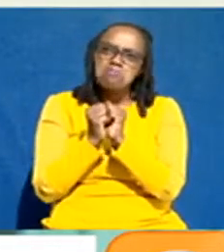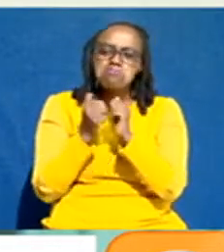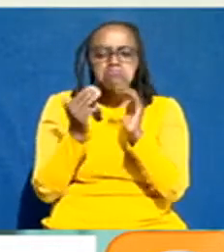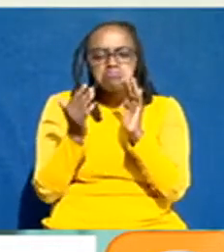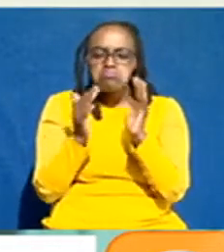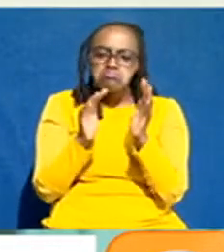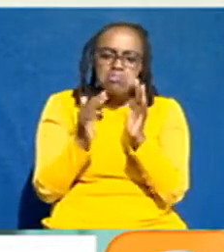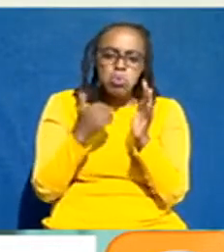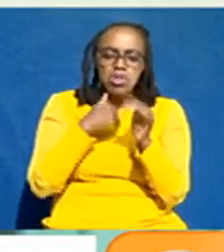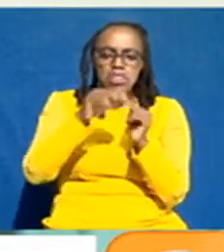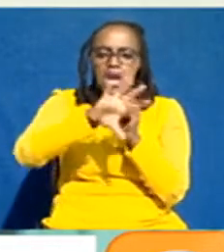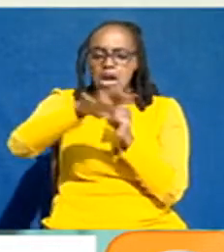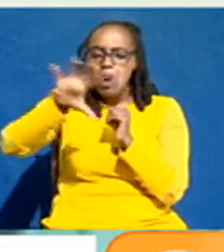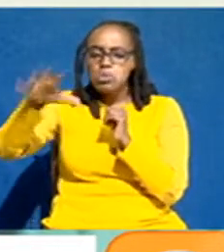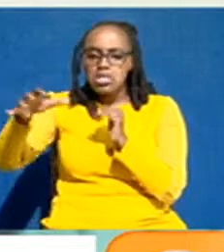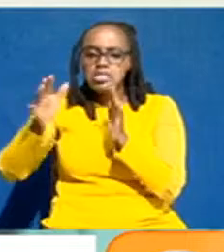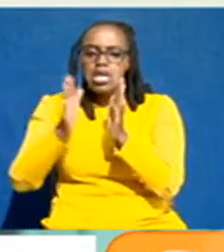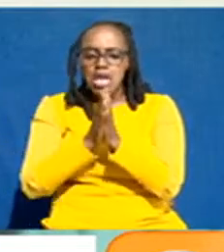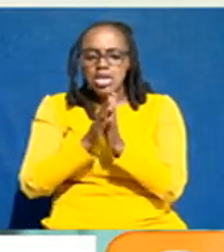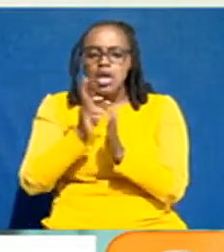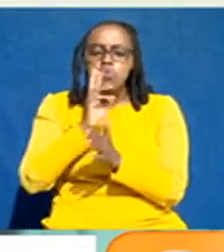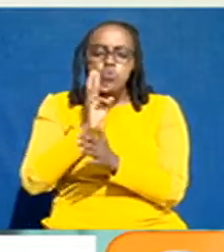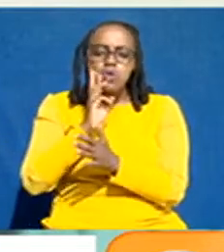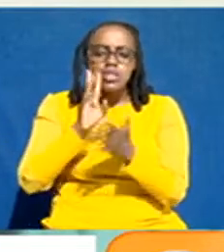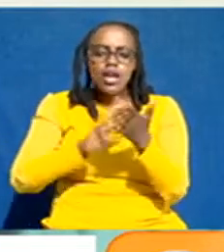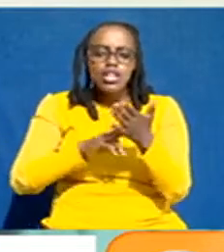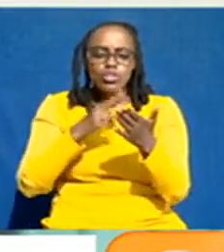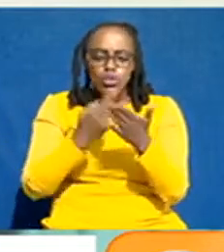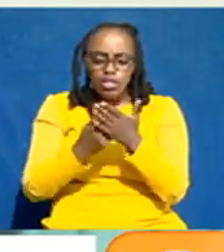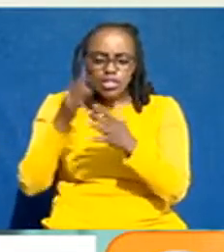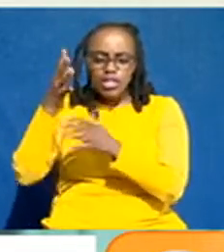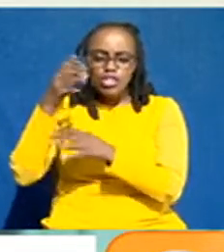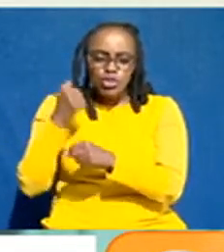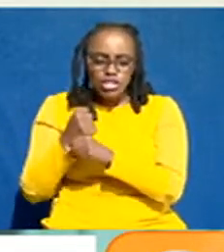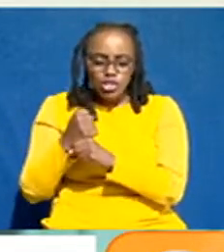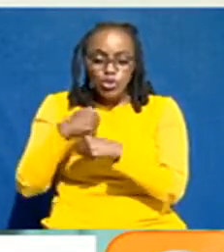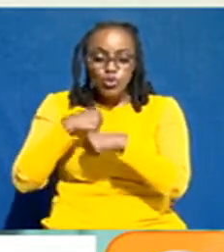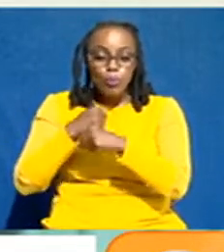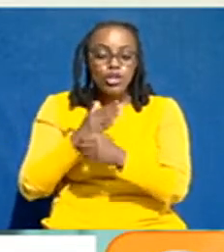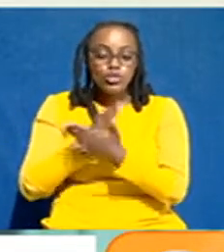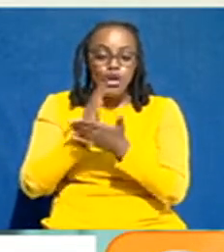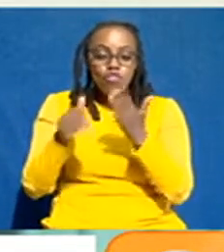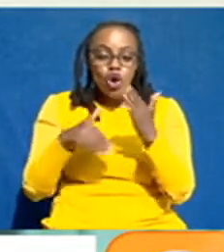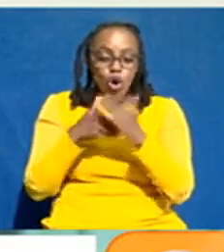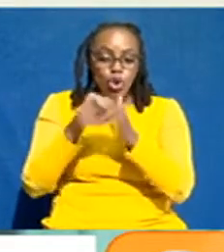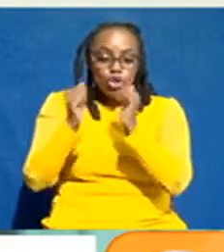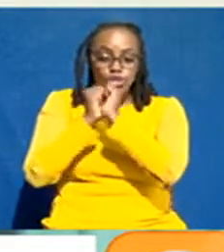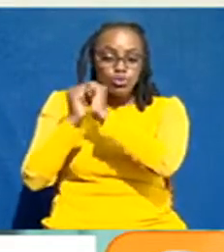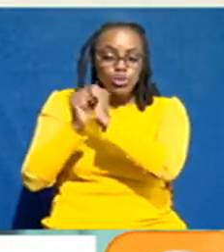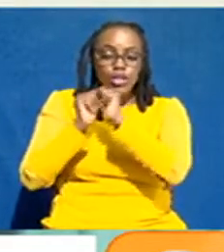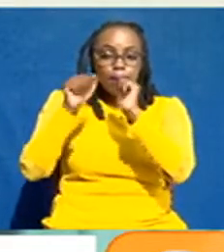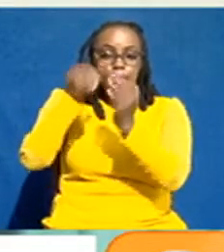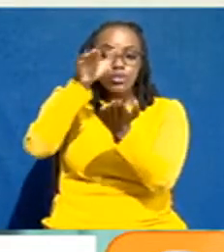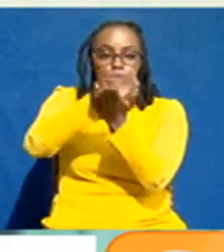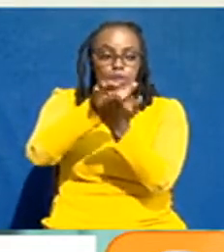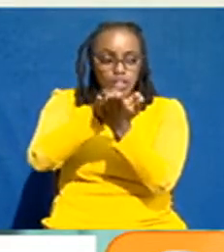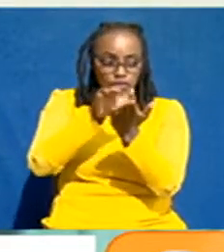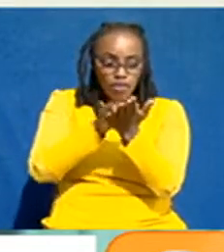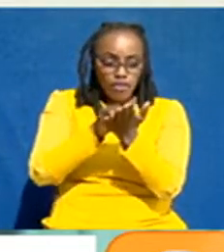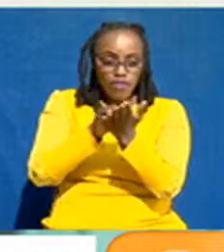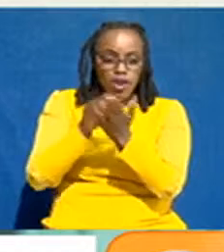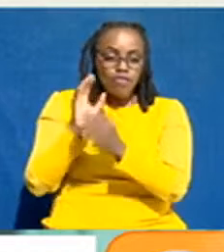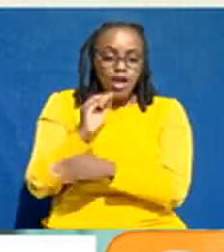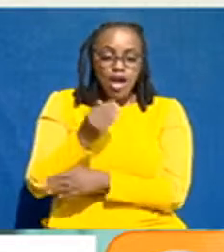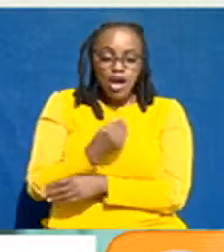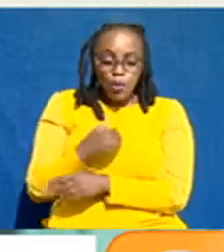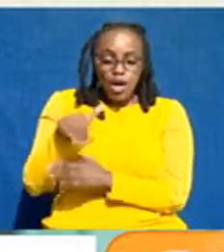with counties and Water Resource Users Association to ensure that all together we conserve our catchments,